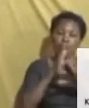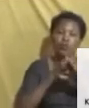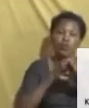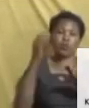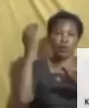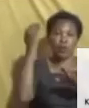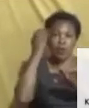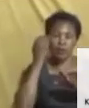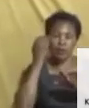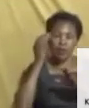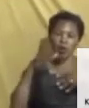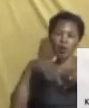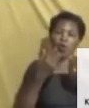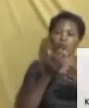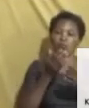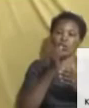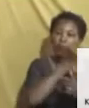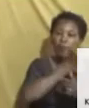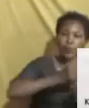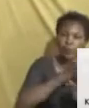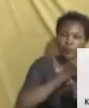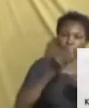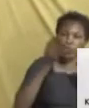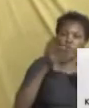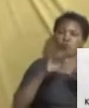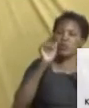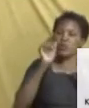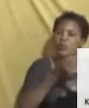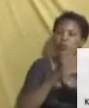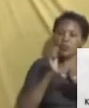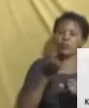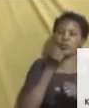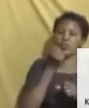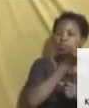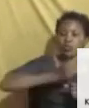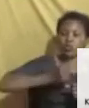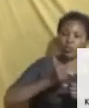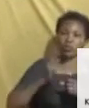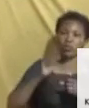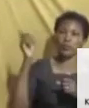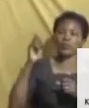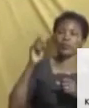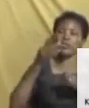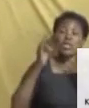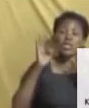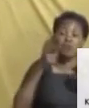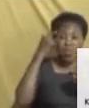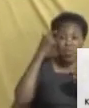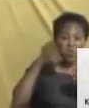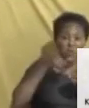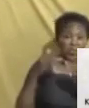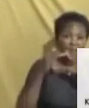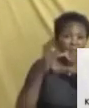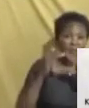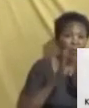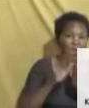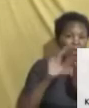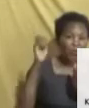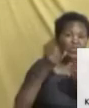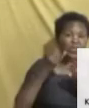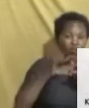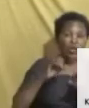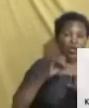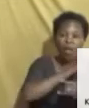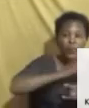cannot insult the president. If you think you are equal to the president, just insult him. You will see what will happen to you.